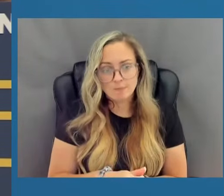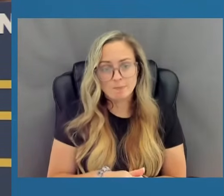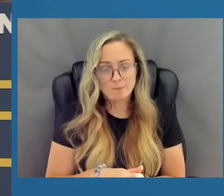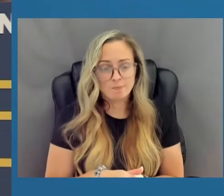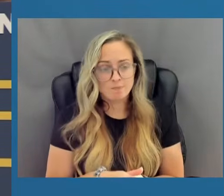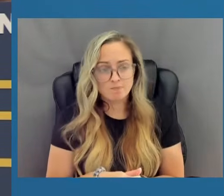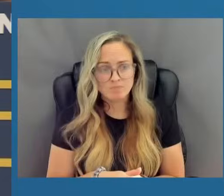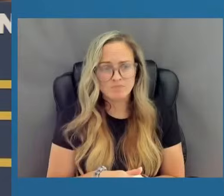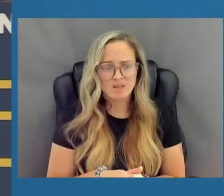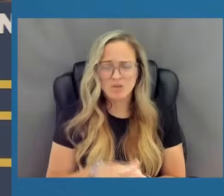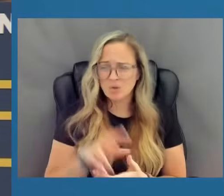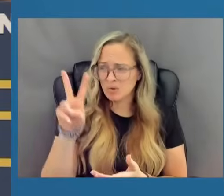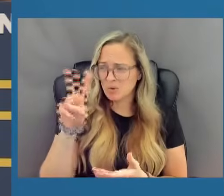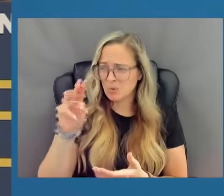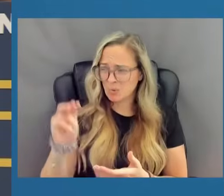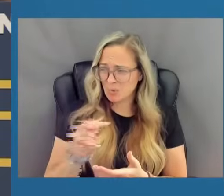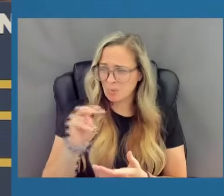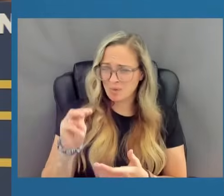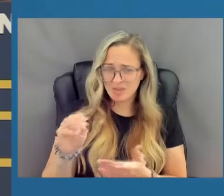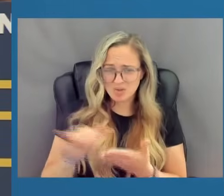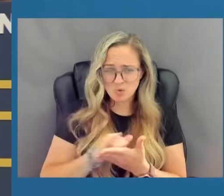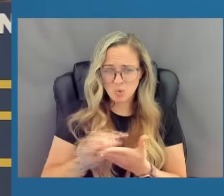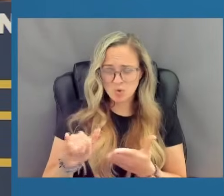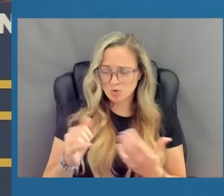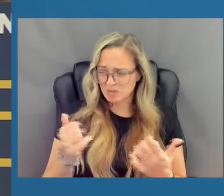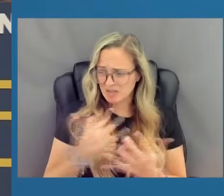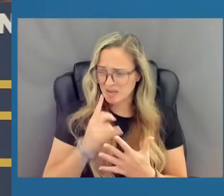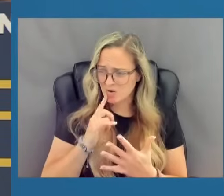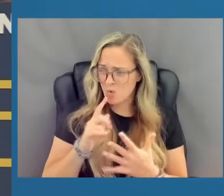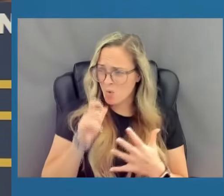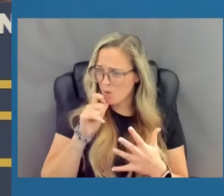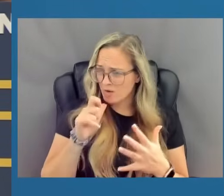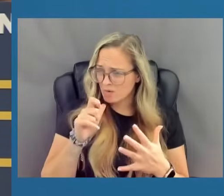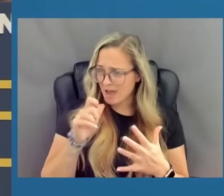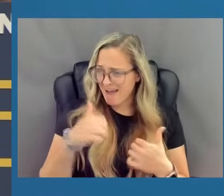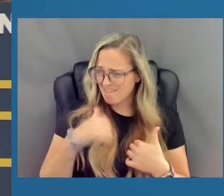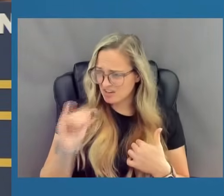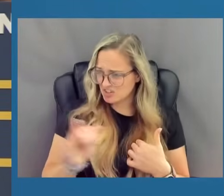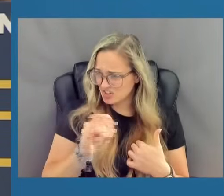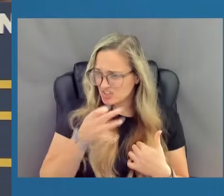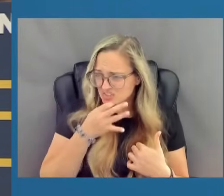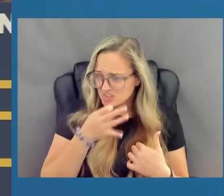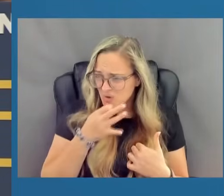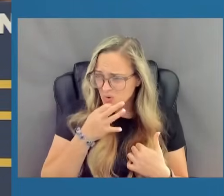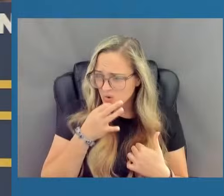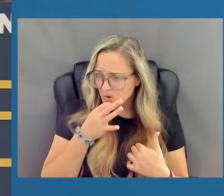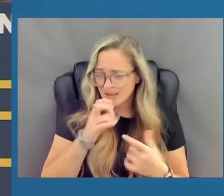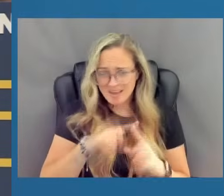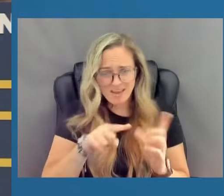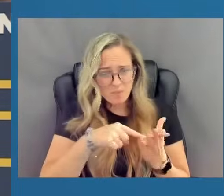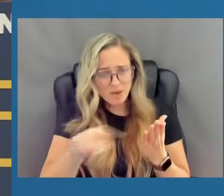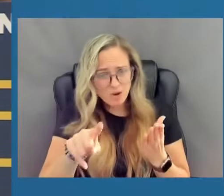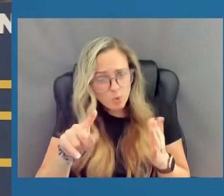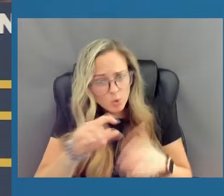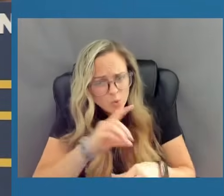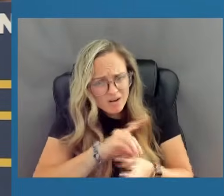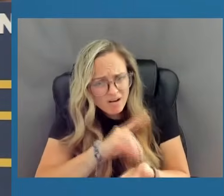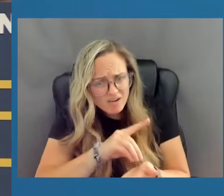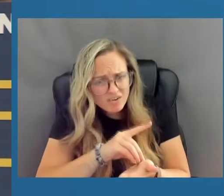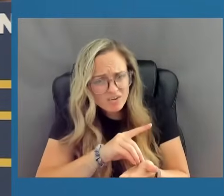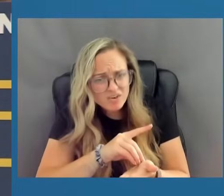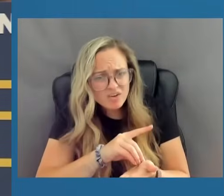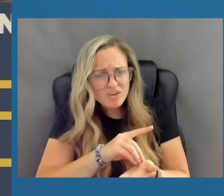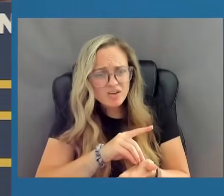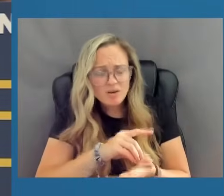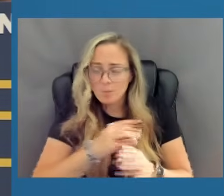Making 2 million New Yorkers live in fear that they're going to lose their health care. They won't be able to pay to go to a doctor, preventative